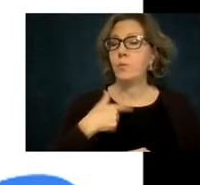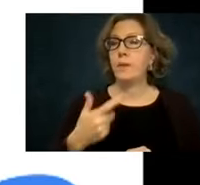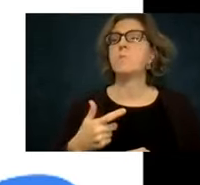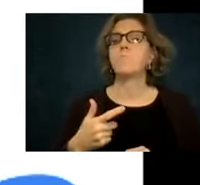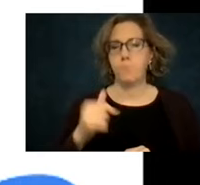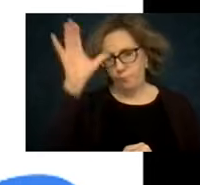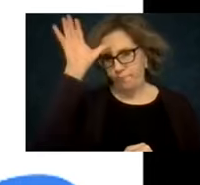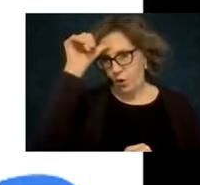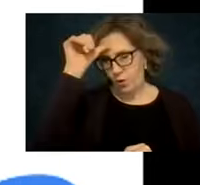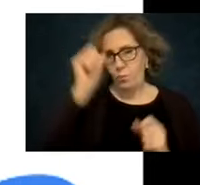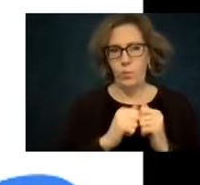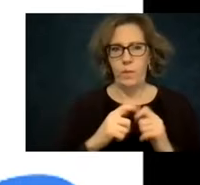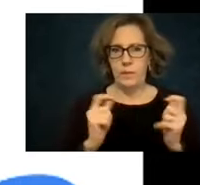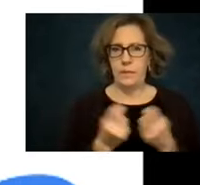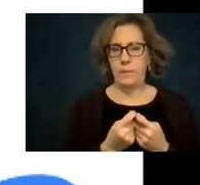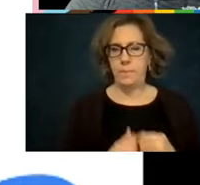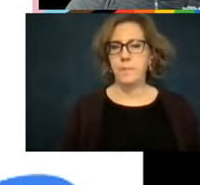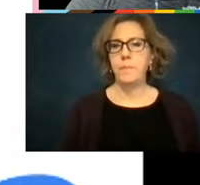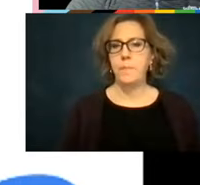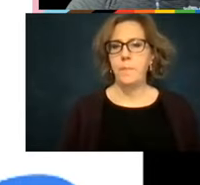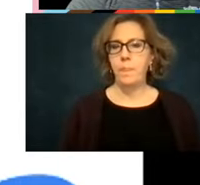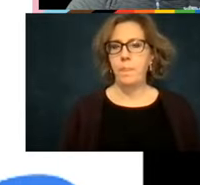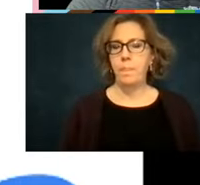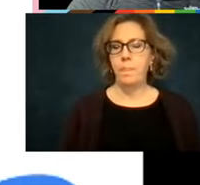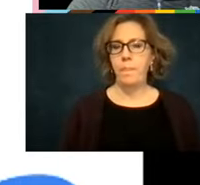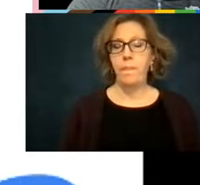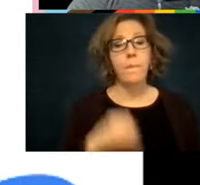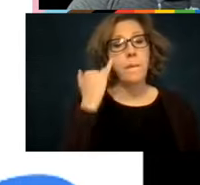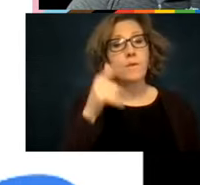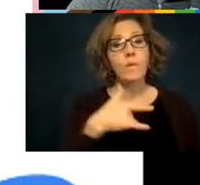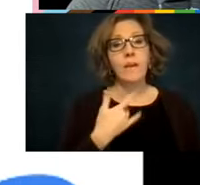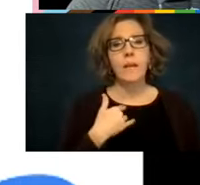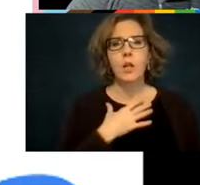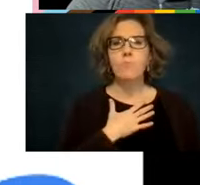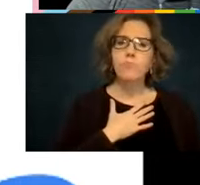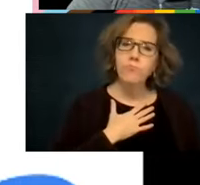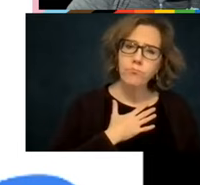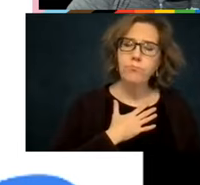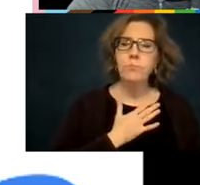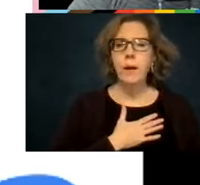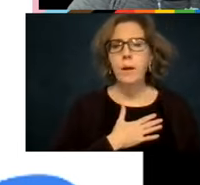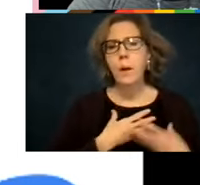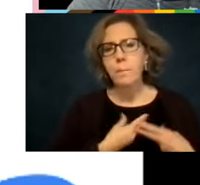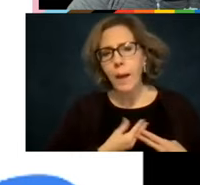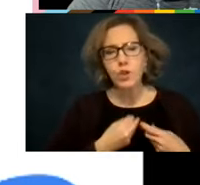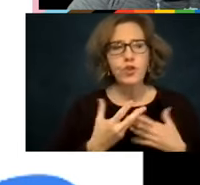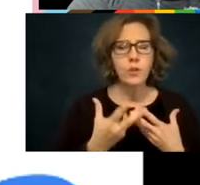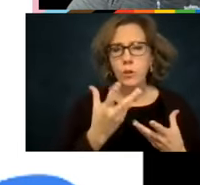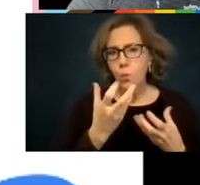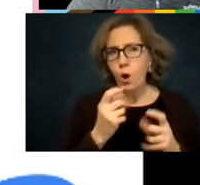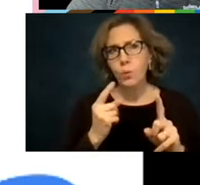the team that I was with. And if you're really compassionate about something and you really are striving for